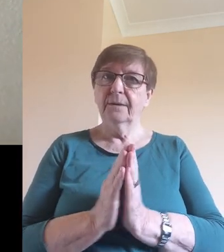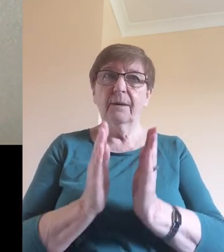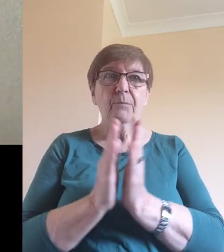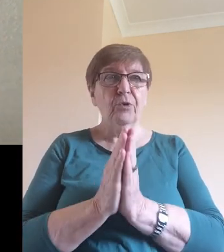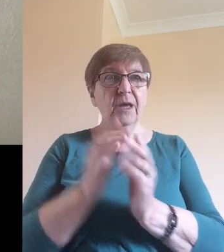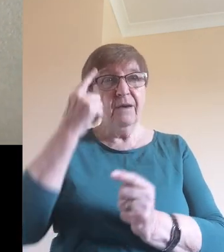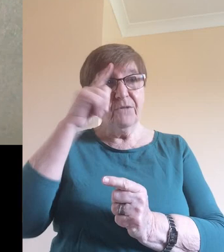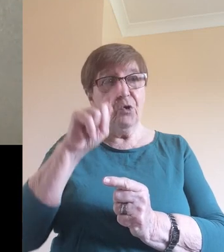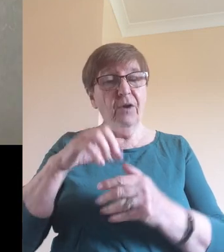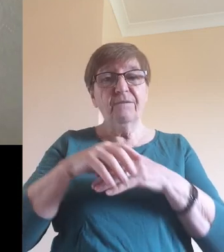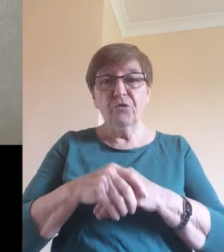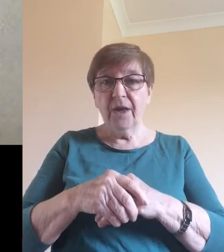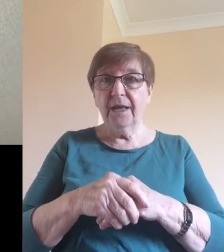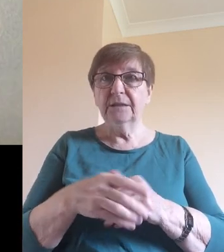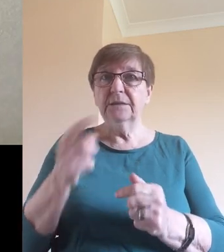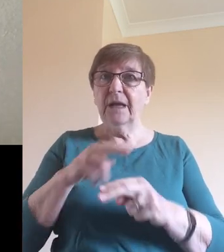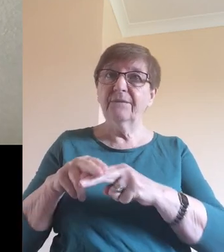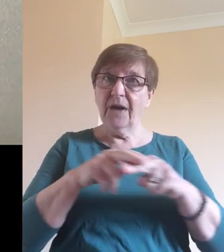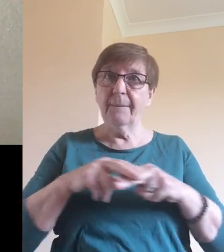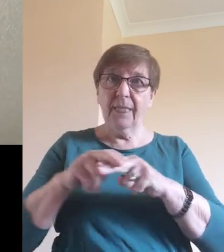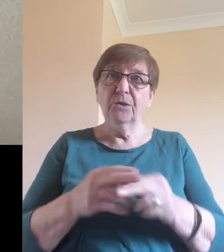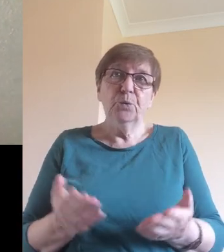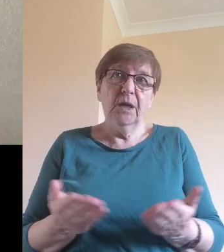for friends and family.